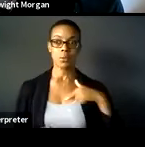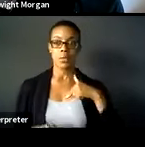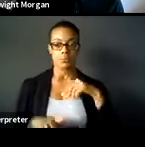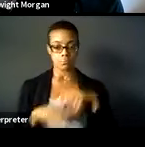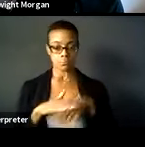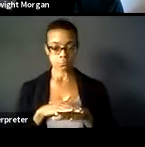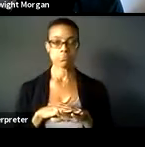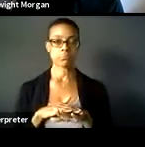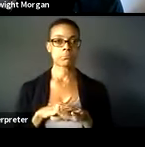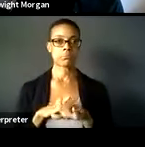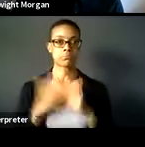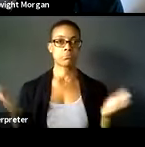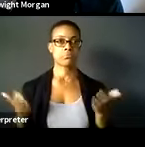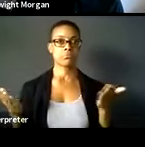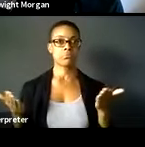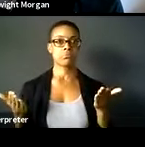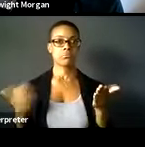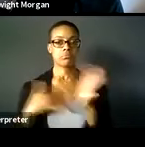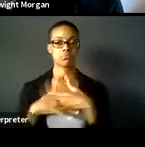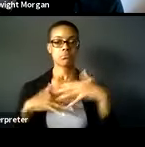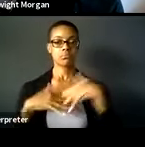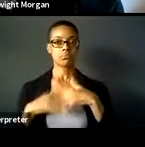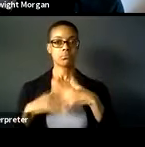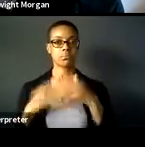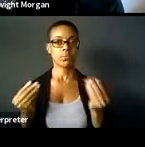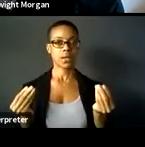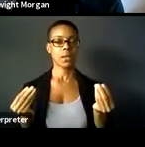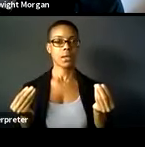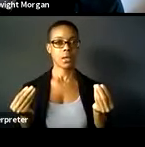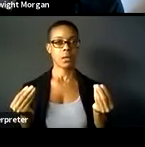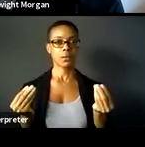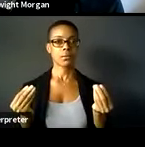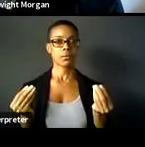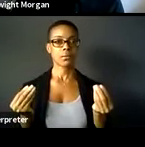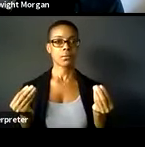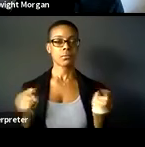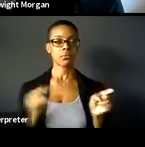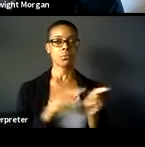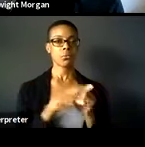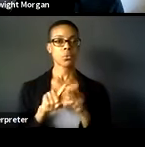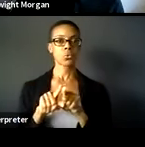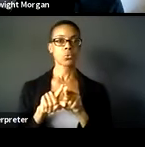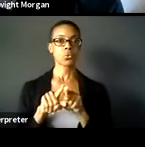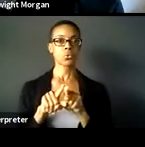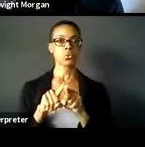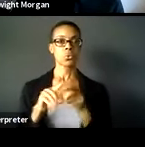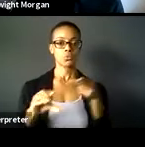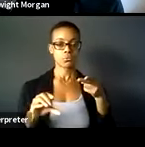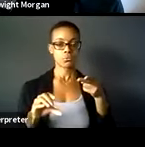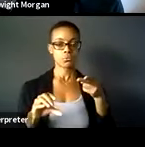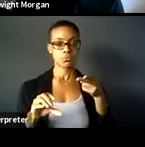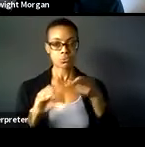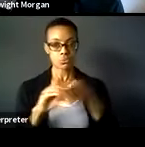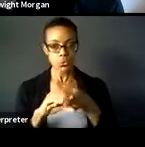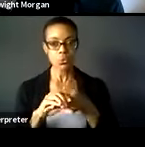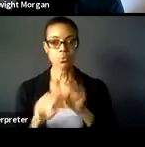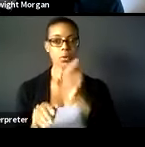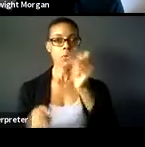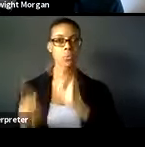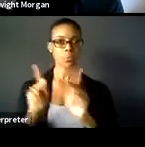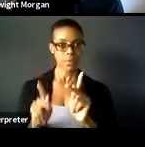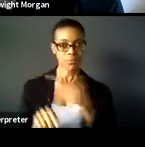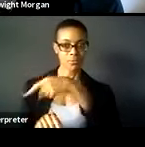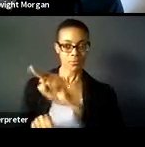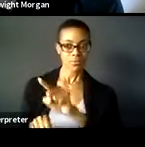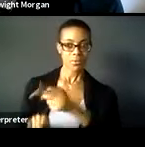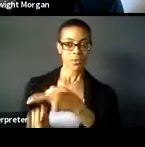of indigenous land, but also joining the people of African descent and origin